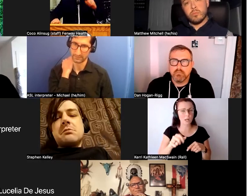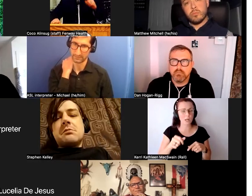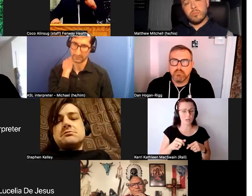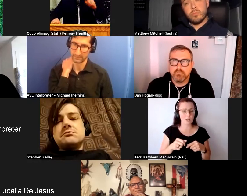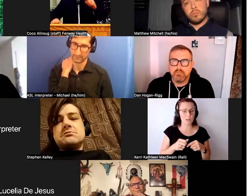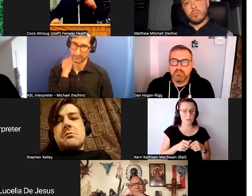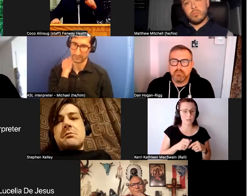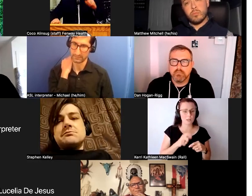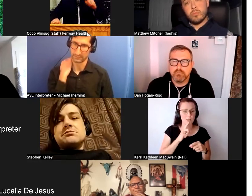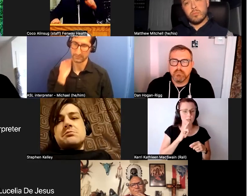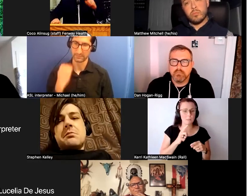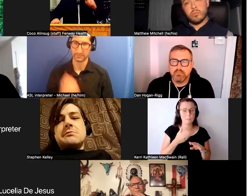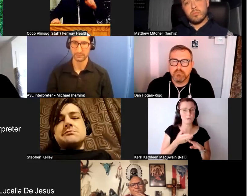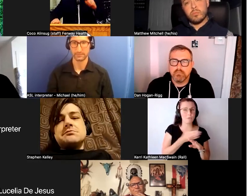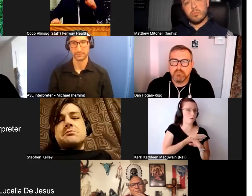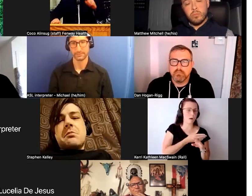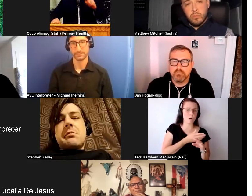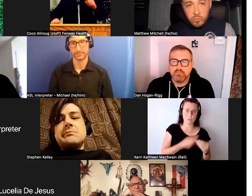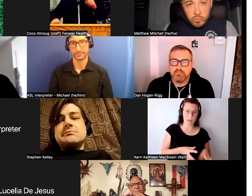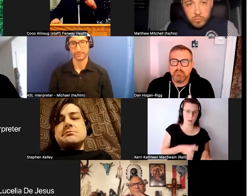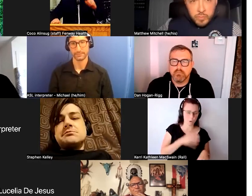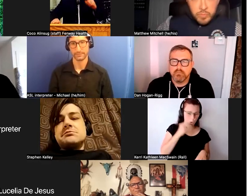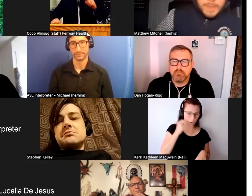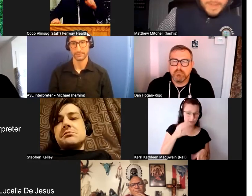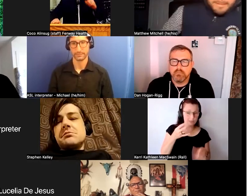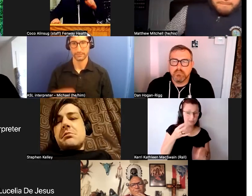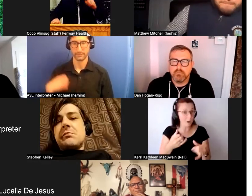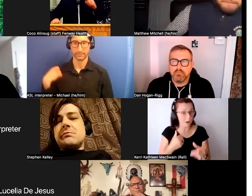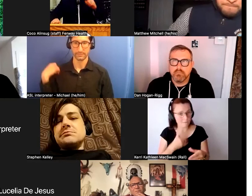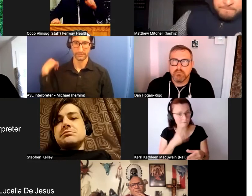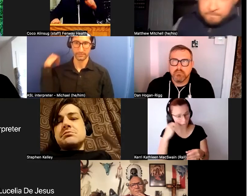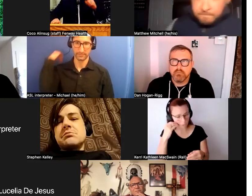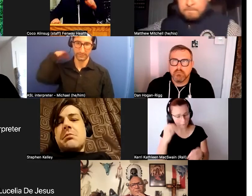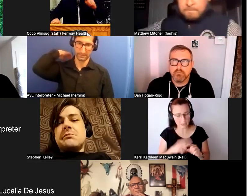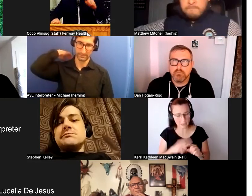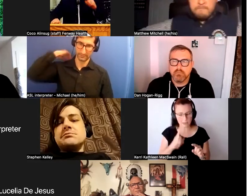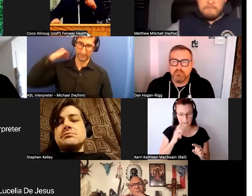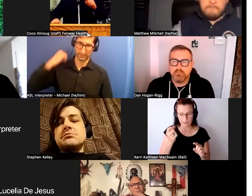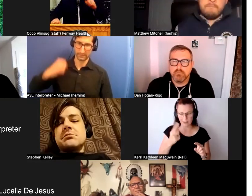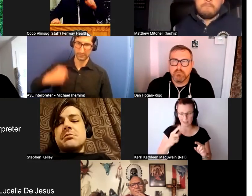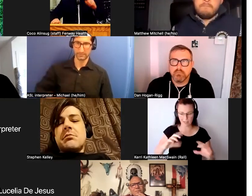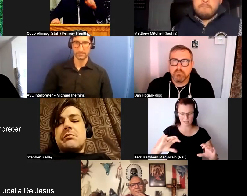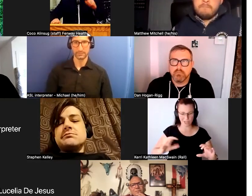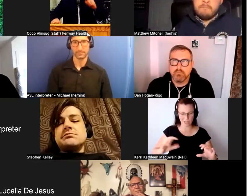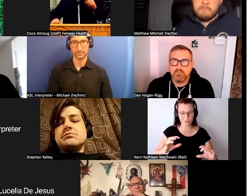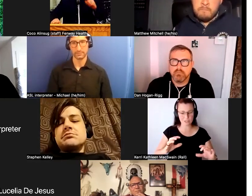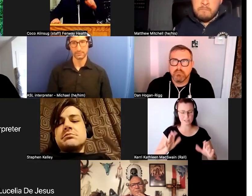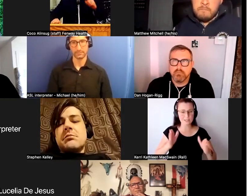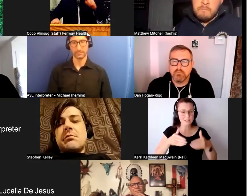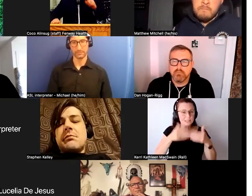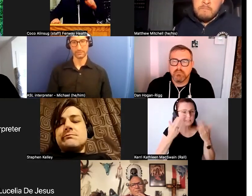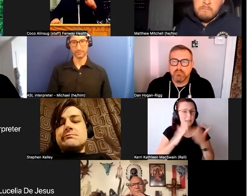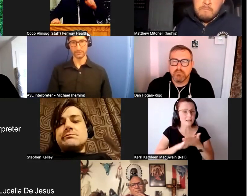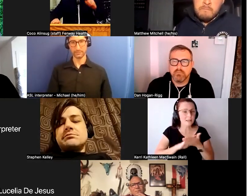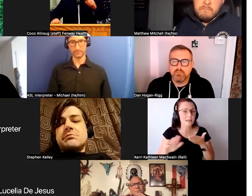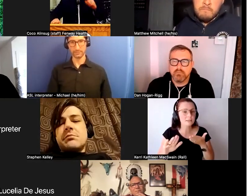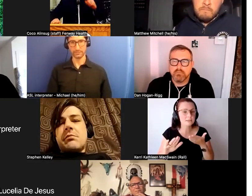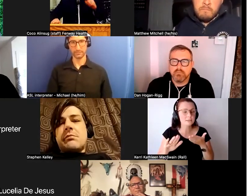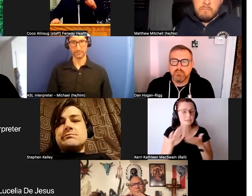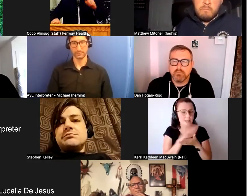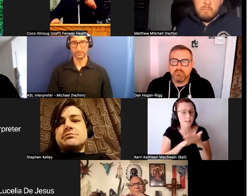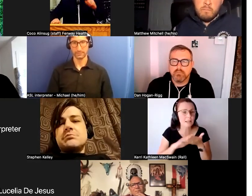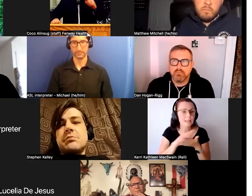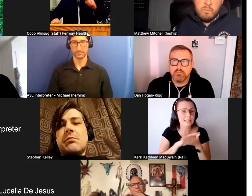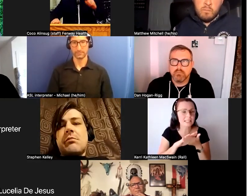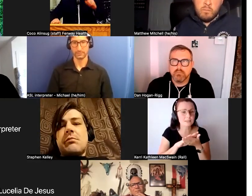longer unhoused, which is great, but like there was laundry, it smelled nice, it was clean, but like it didn't smell